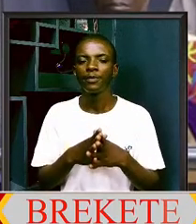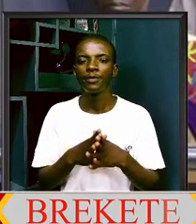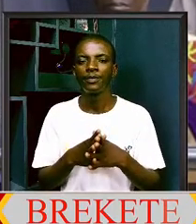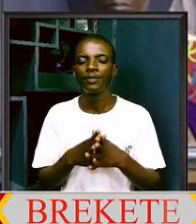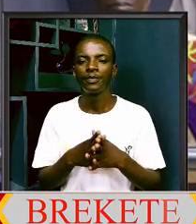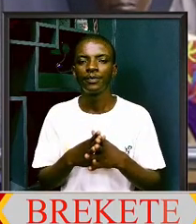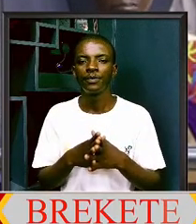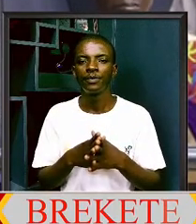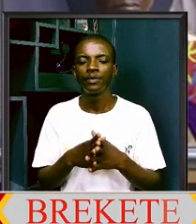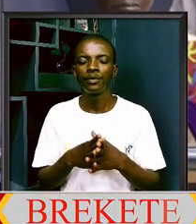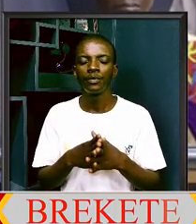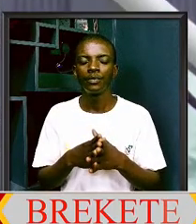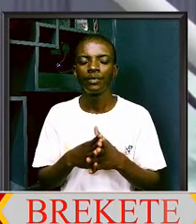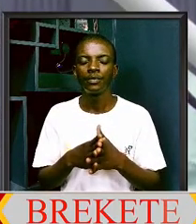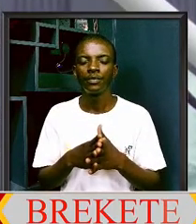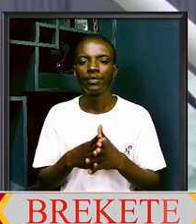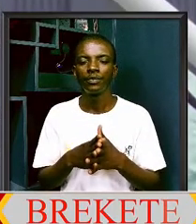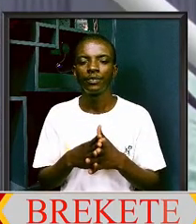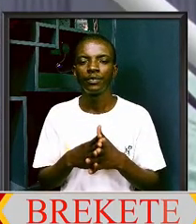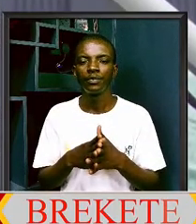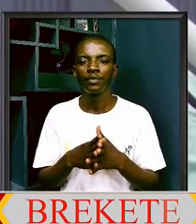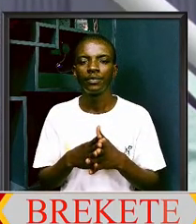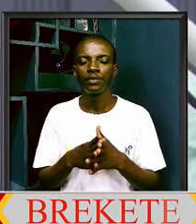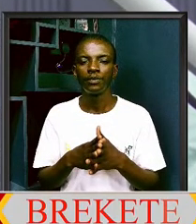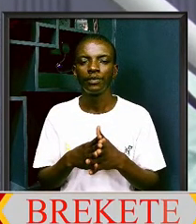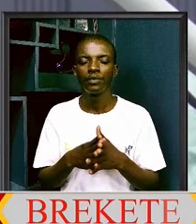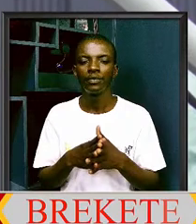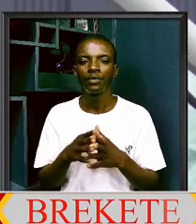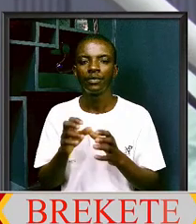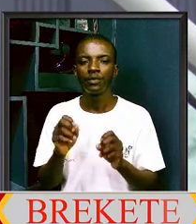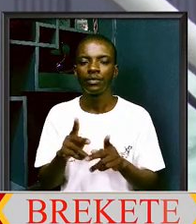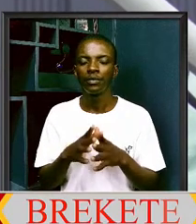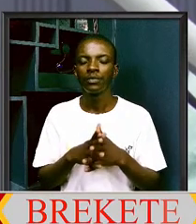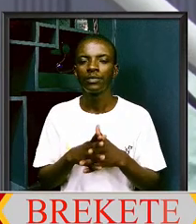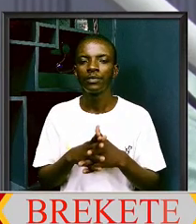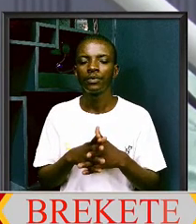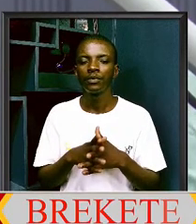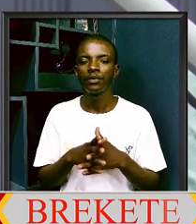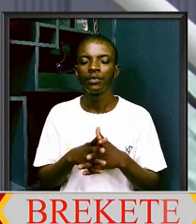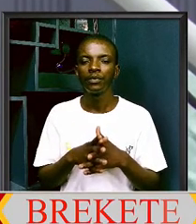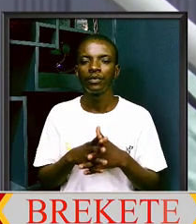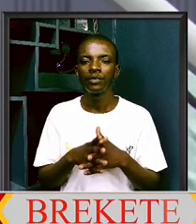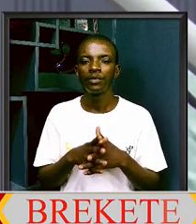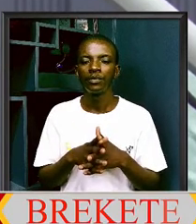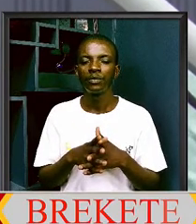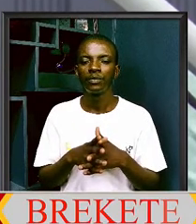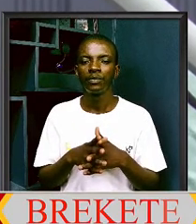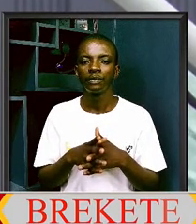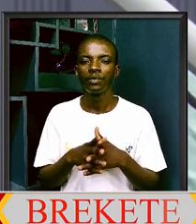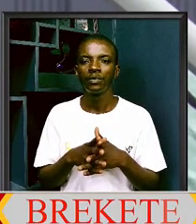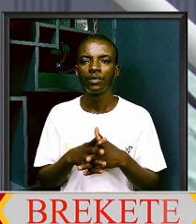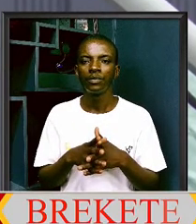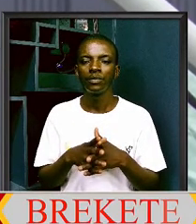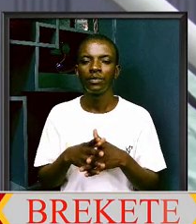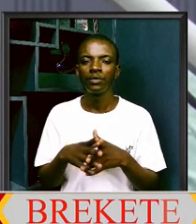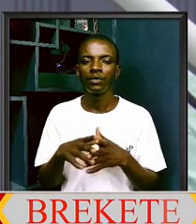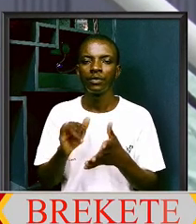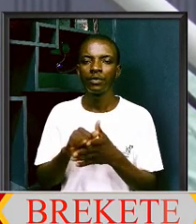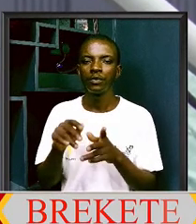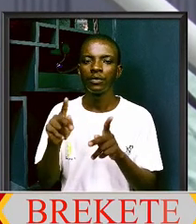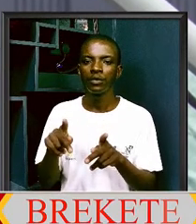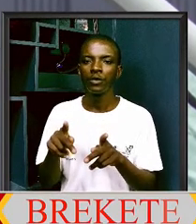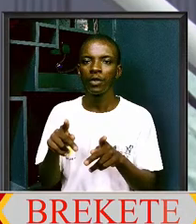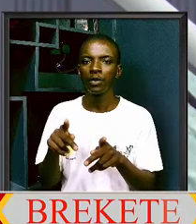do hello sir yes sir I they hear you okay um I in that